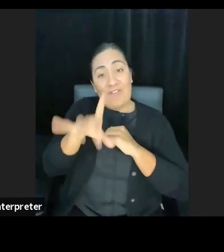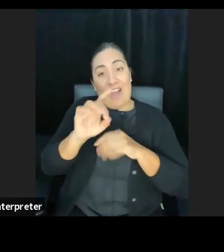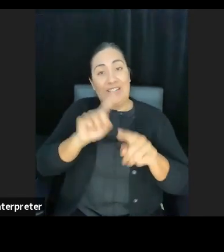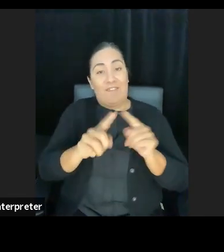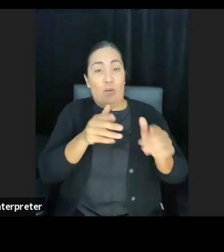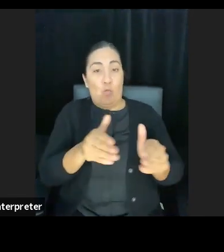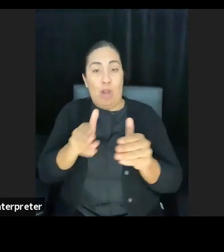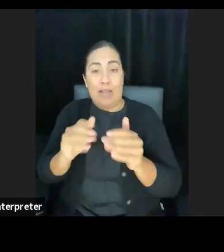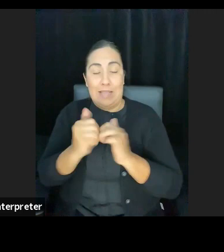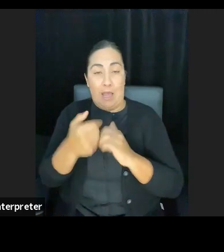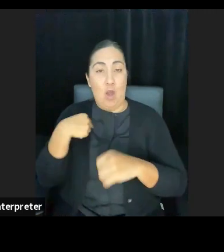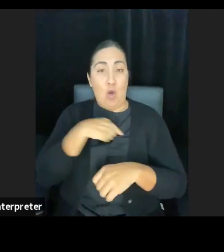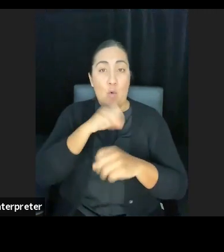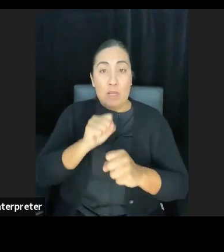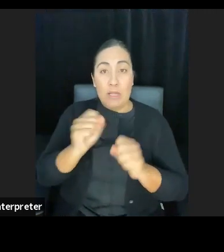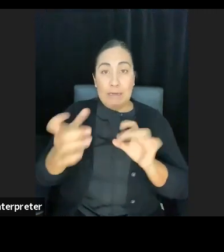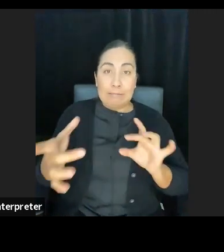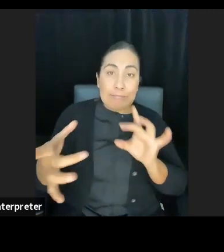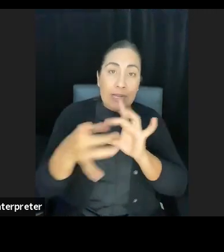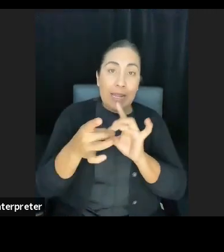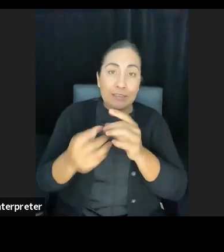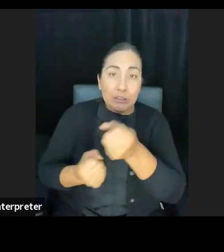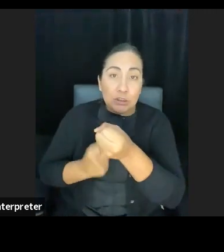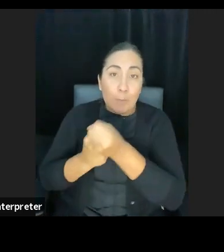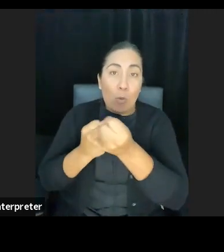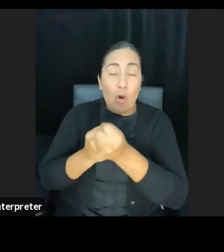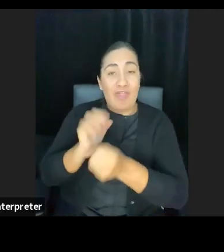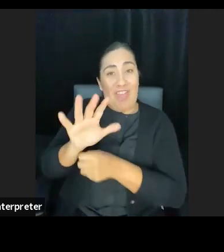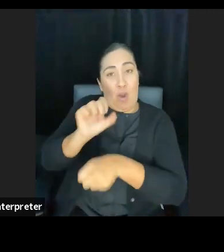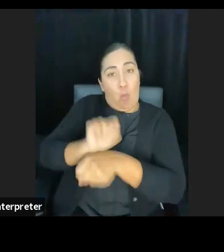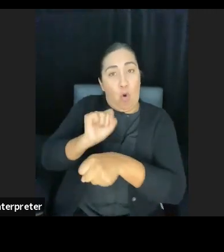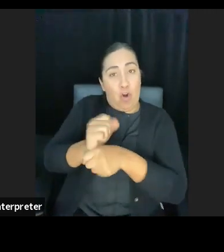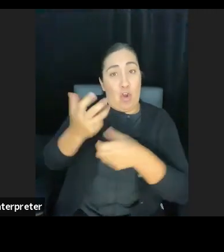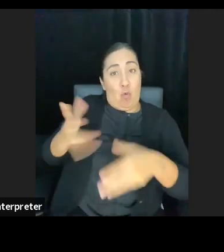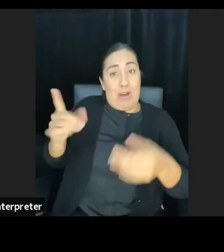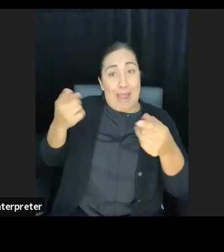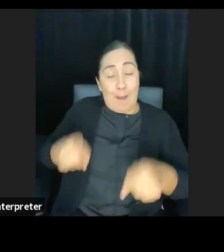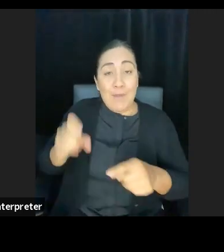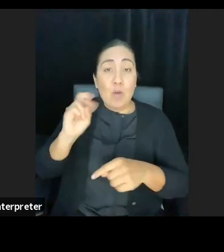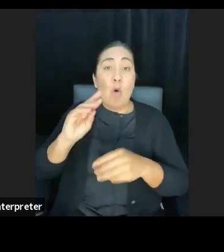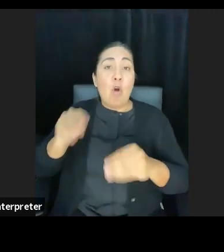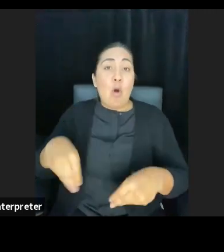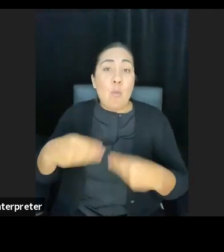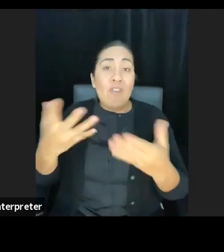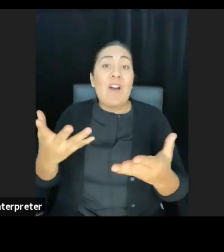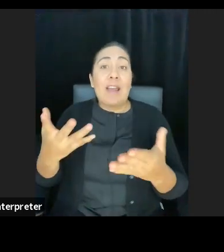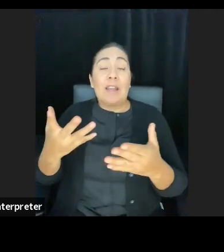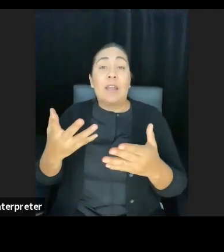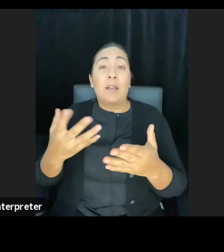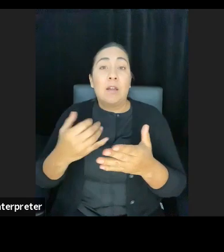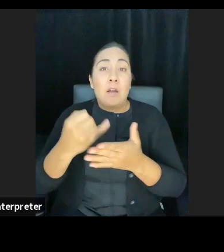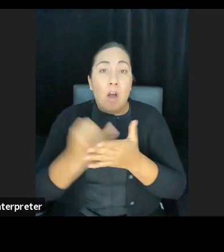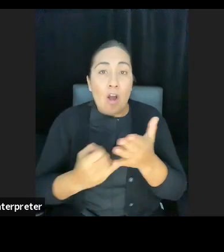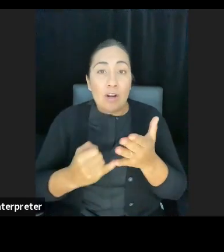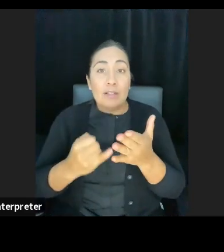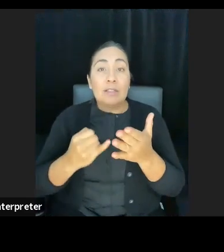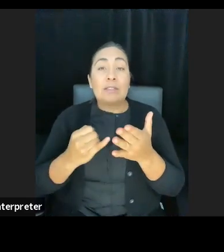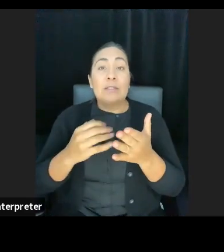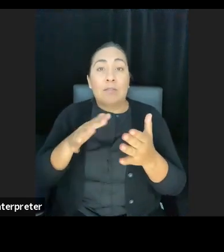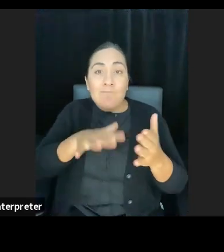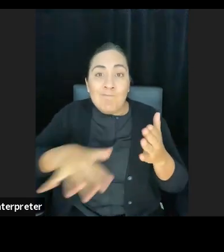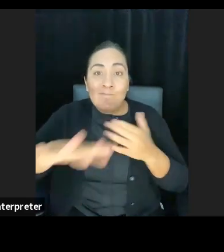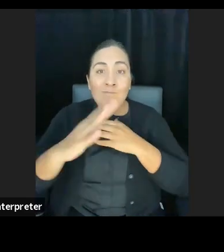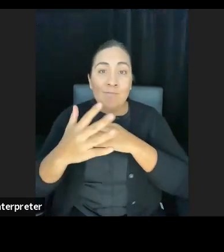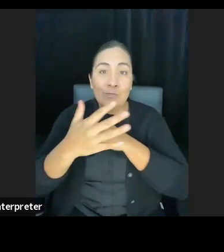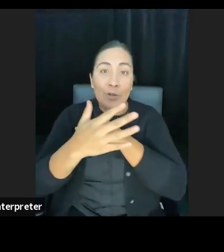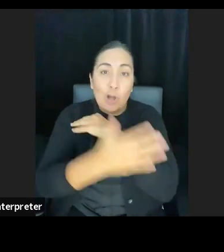the work that's already happening, or providing a platform for rural arts and cultural workers across the country to share ideas with each other. In any of